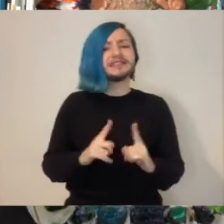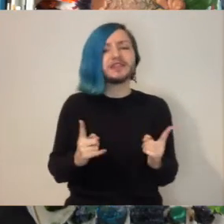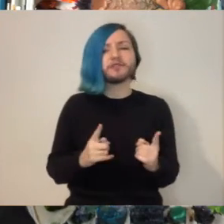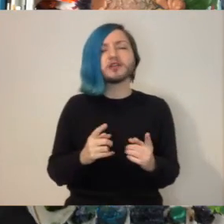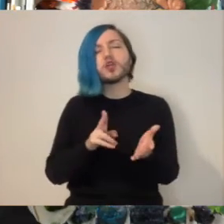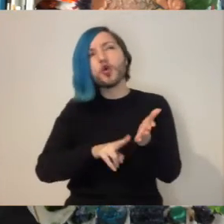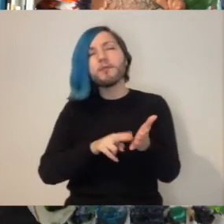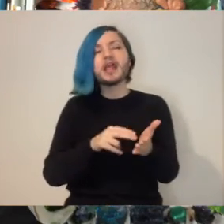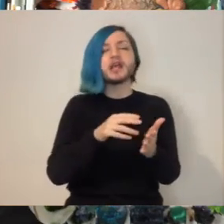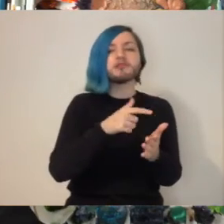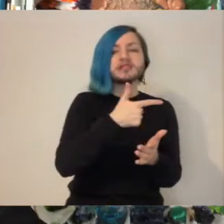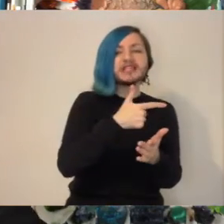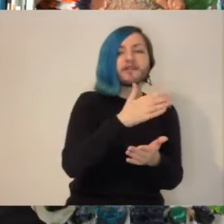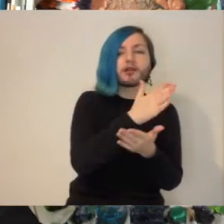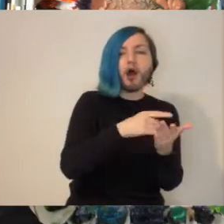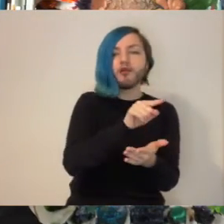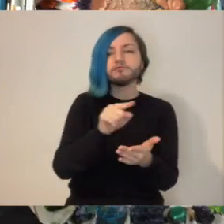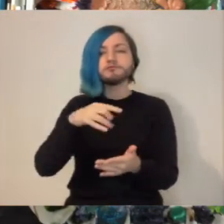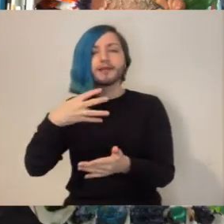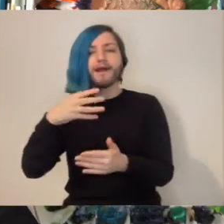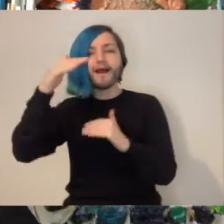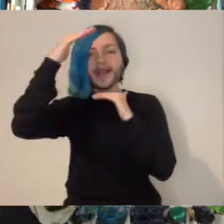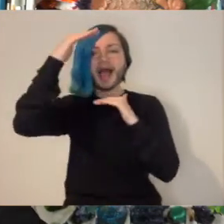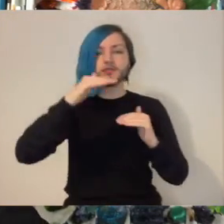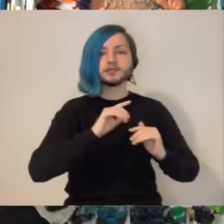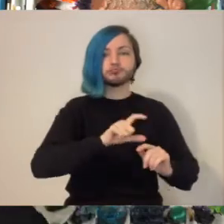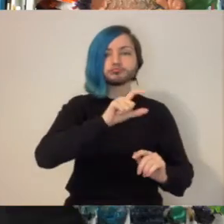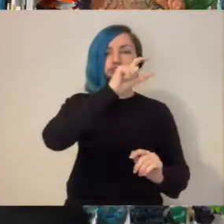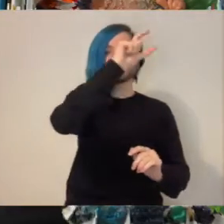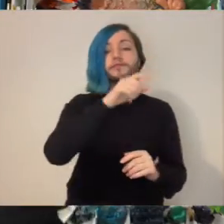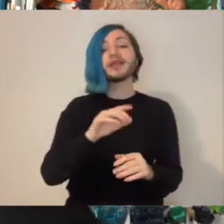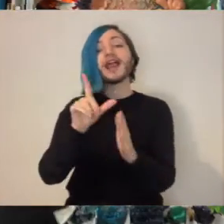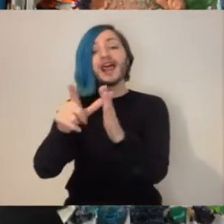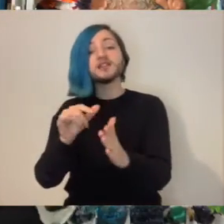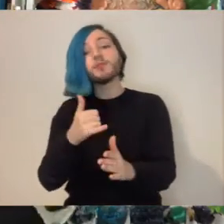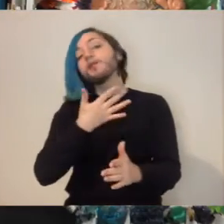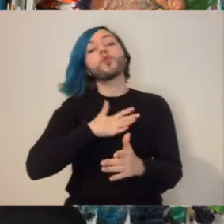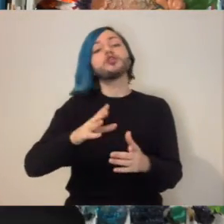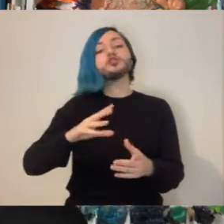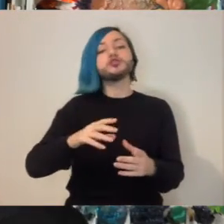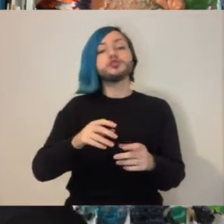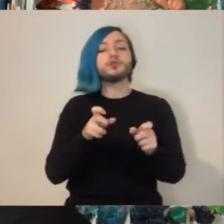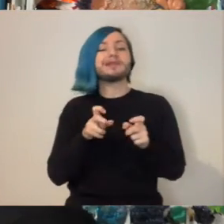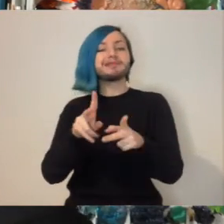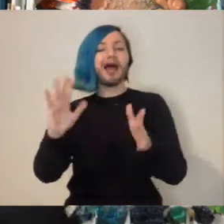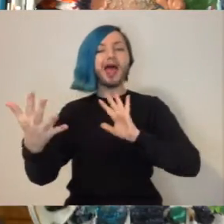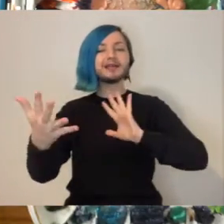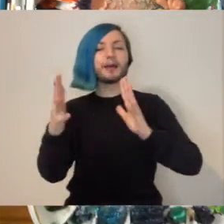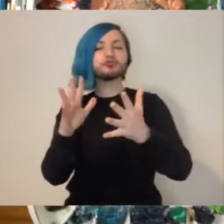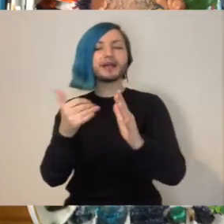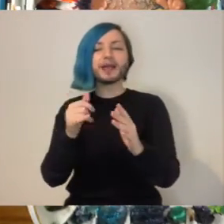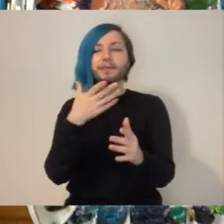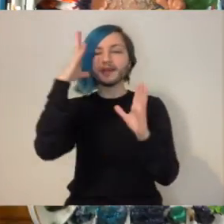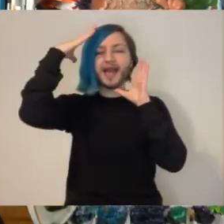go between about 7.5 to 9 heads, depending. You might want to stylize your drawings later and make the head really tiny and